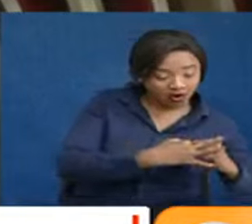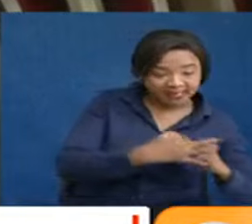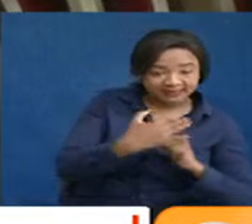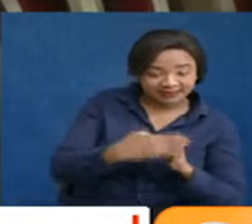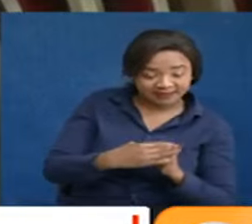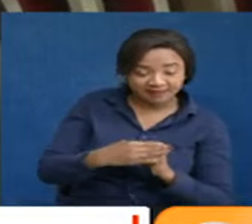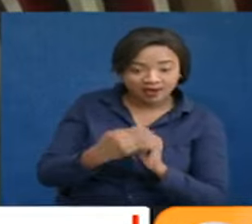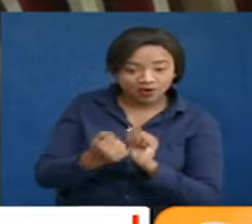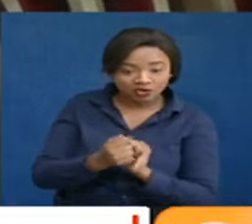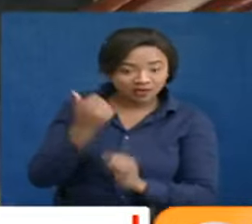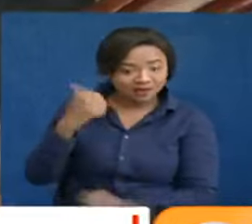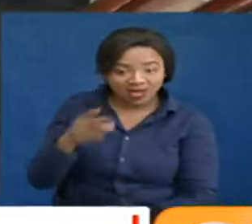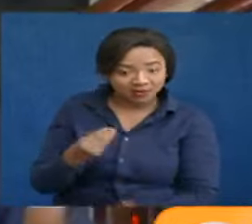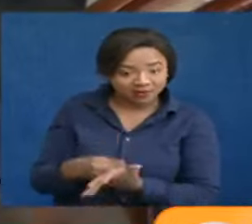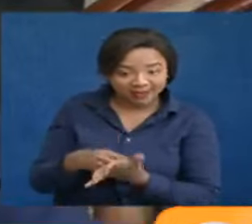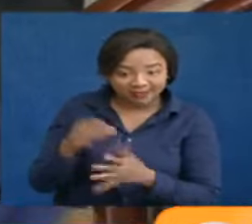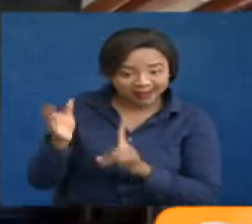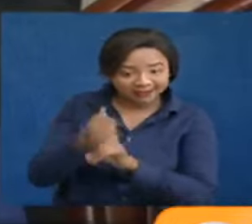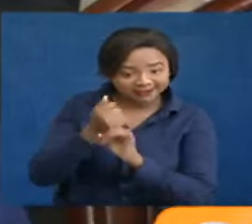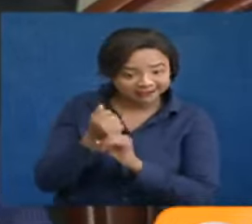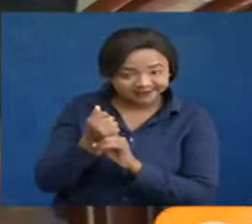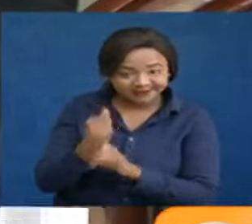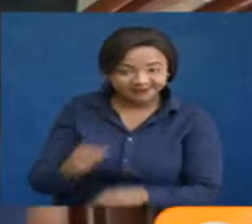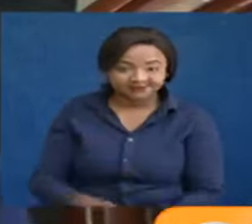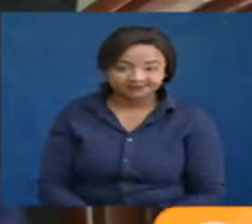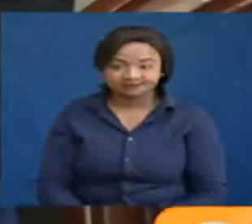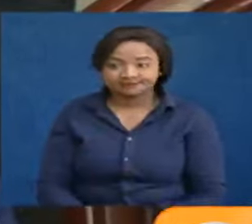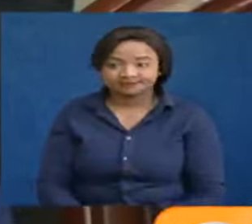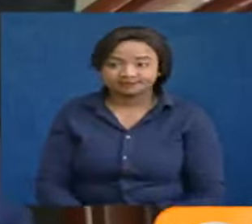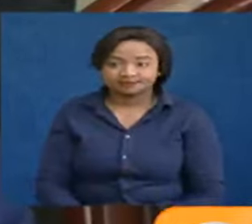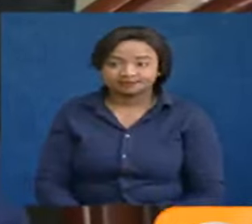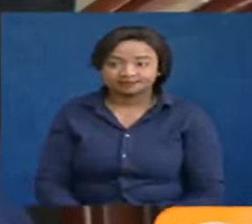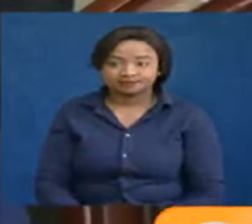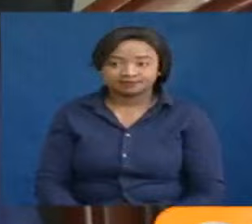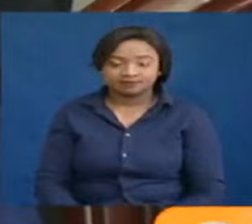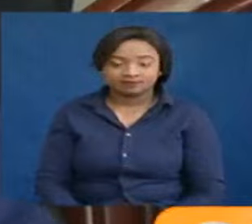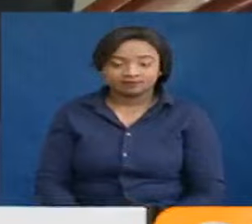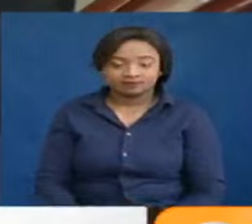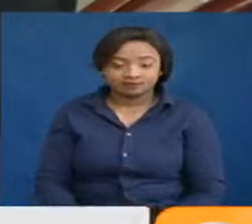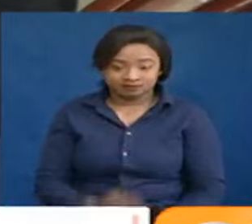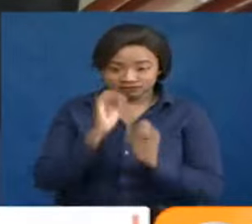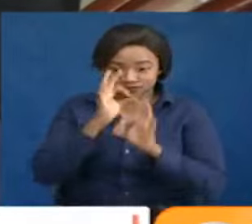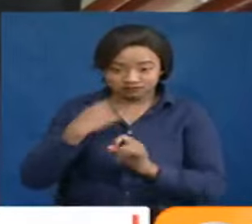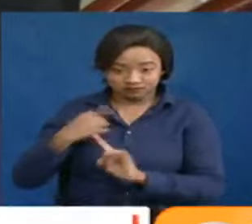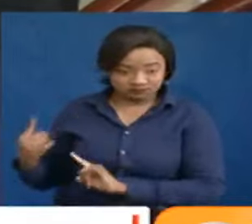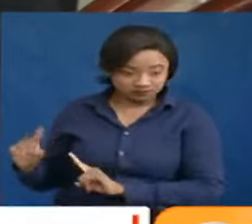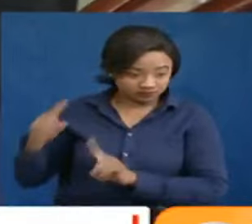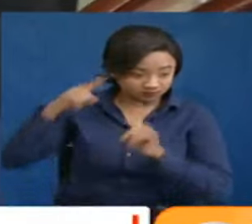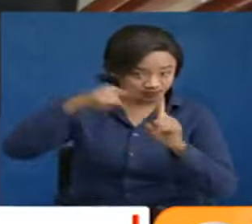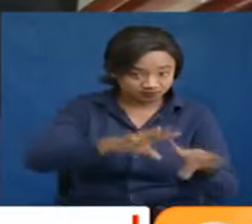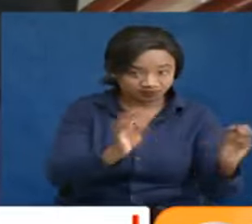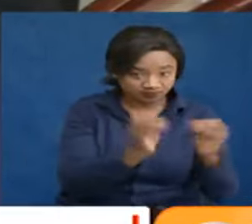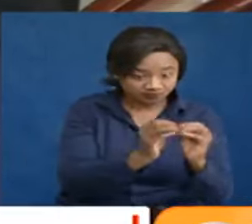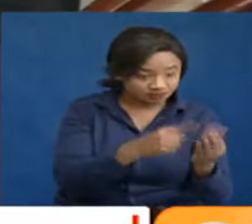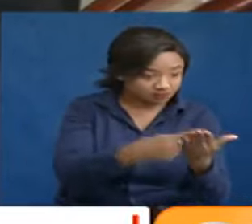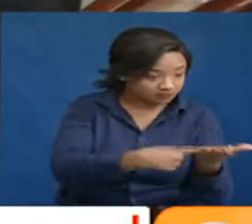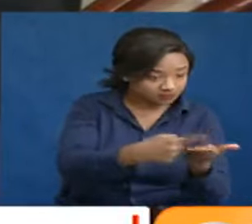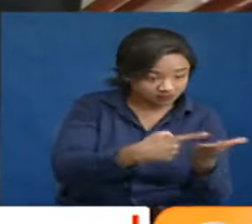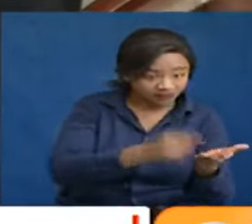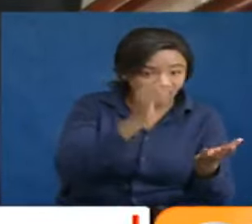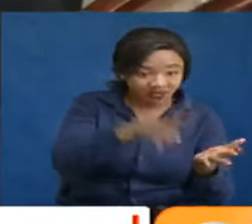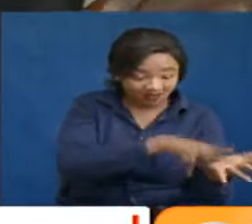September release of funds. Tukifika pale na kukwame katika haya mazungumzo, itatubidi tu kufunga na kuwaomba